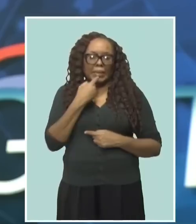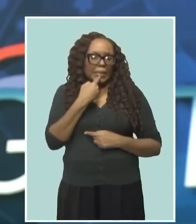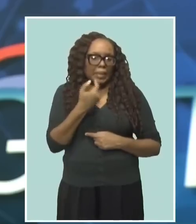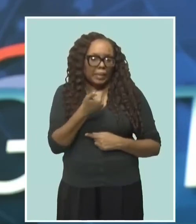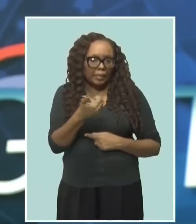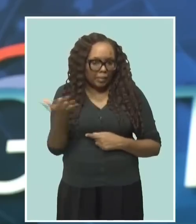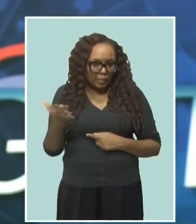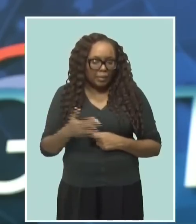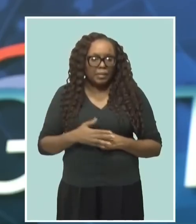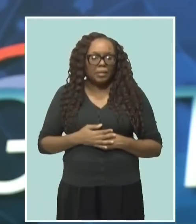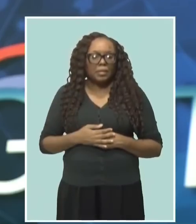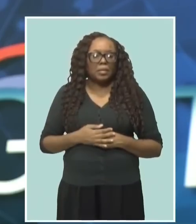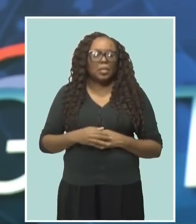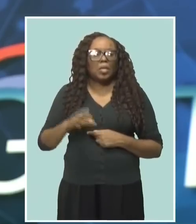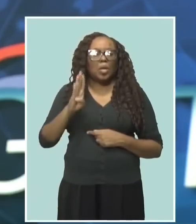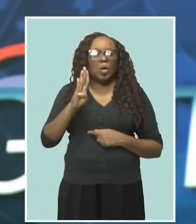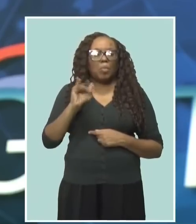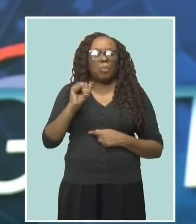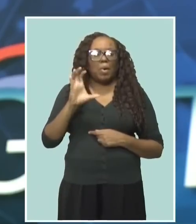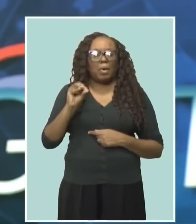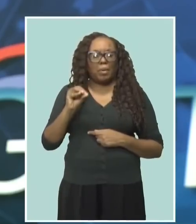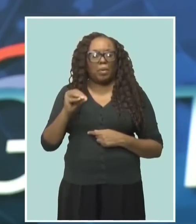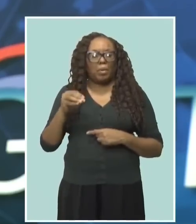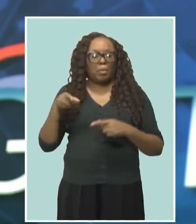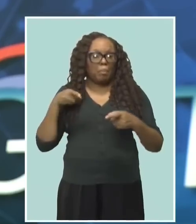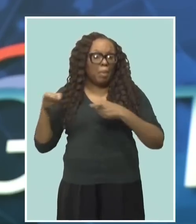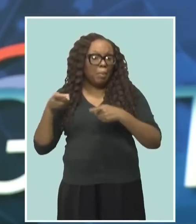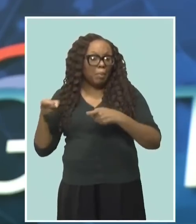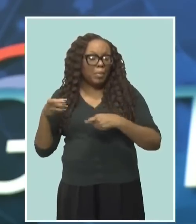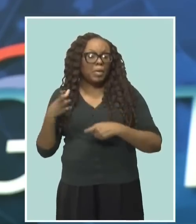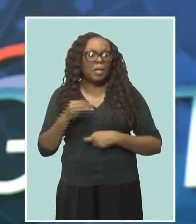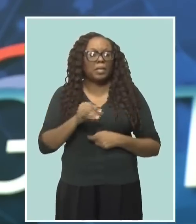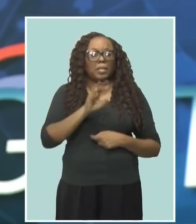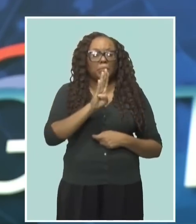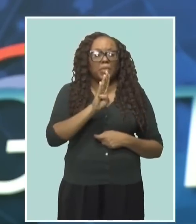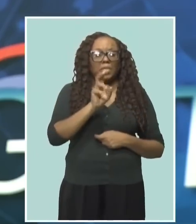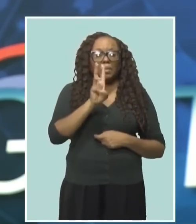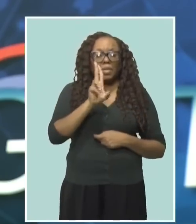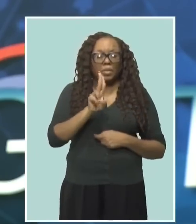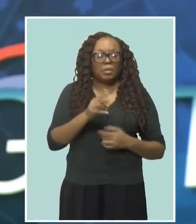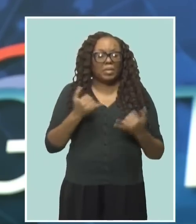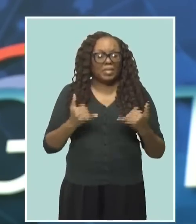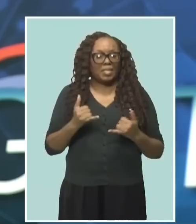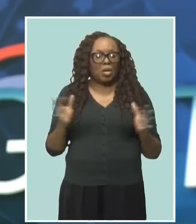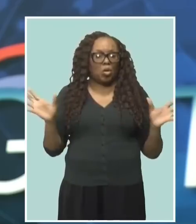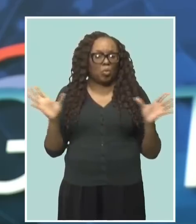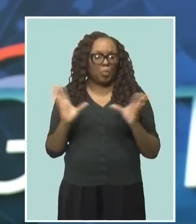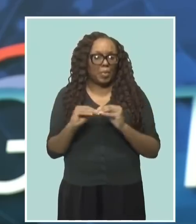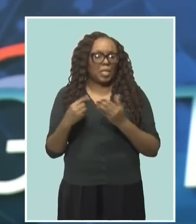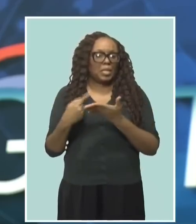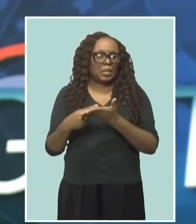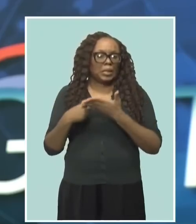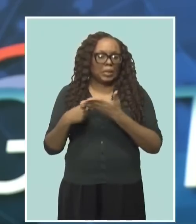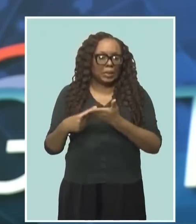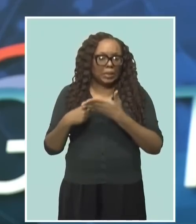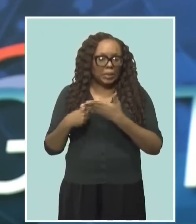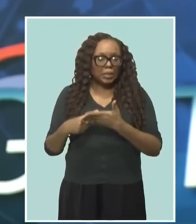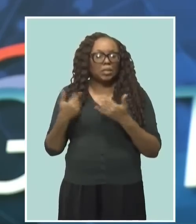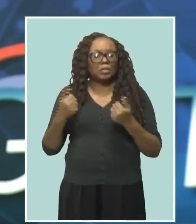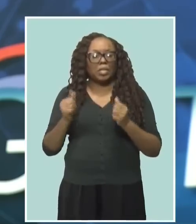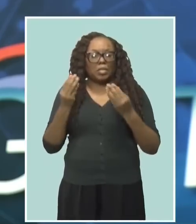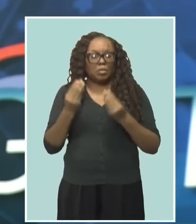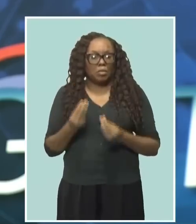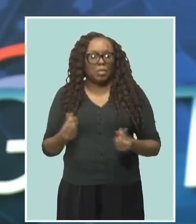matter. CBC News understands Bico's management and representatives of the BWU are currently meeting at the Ministry of